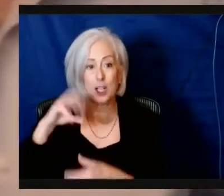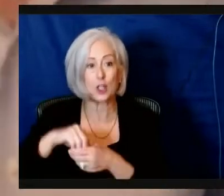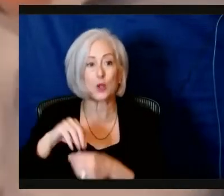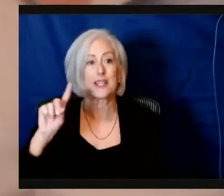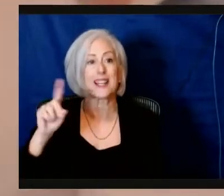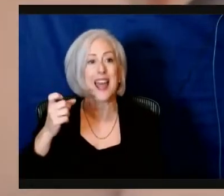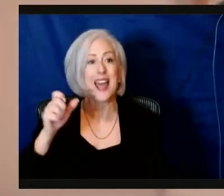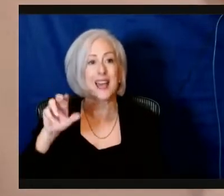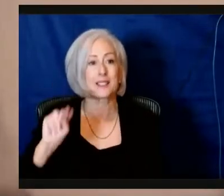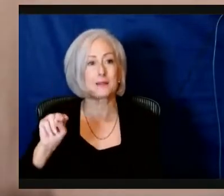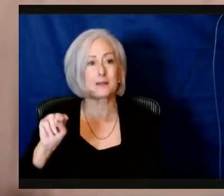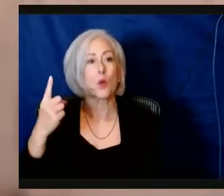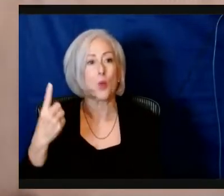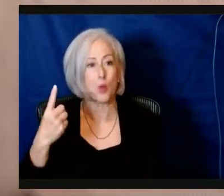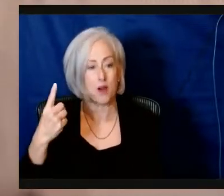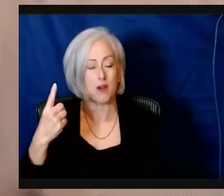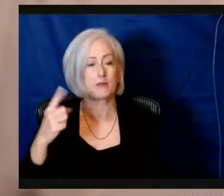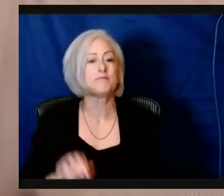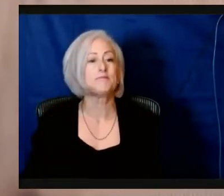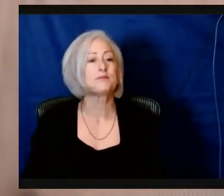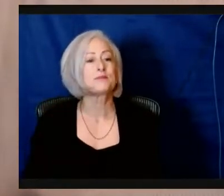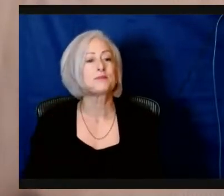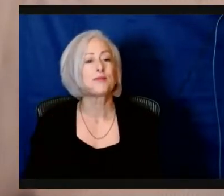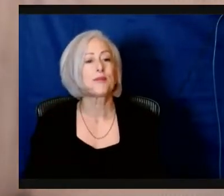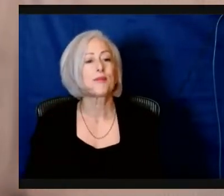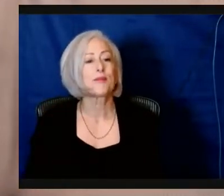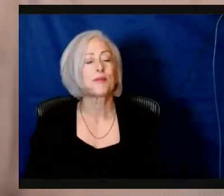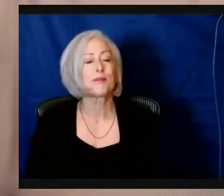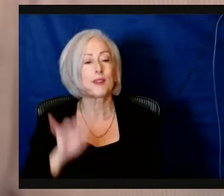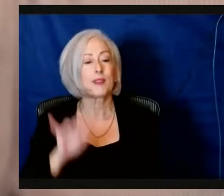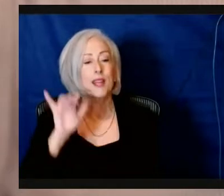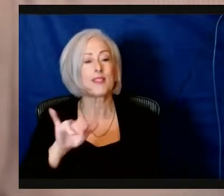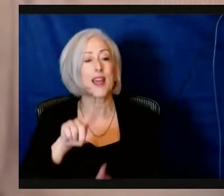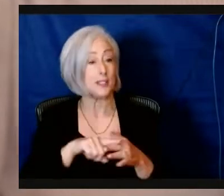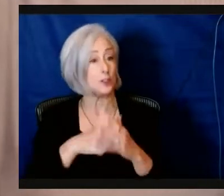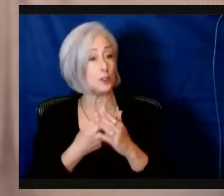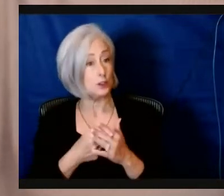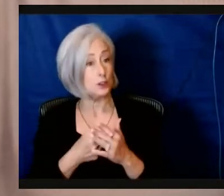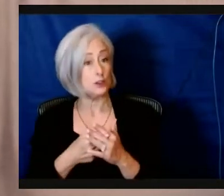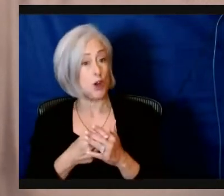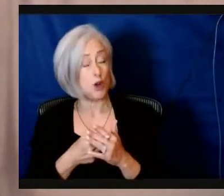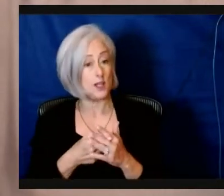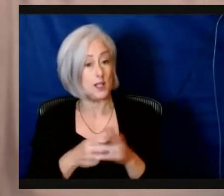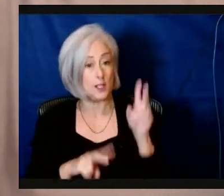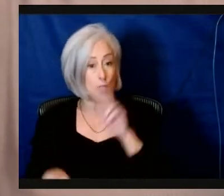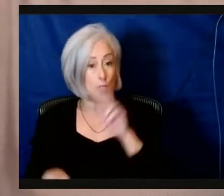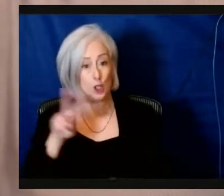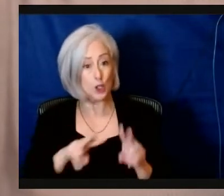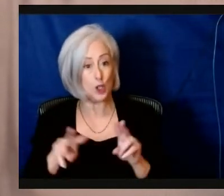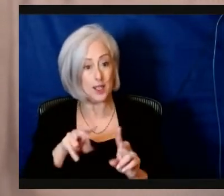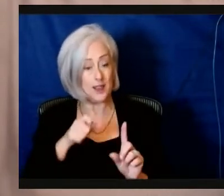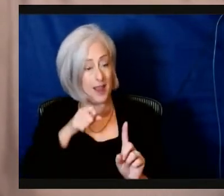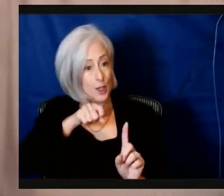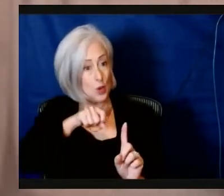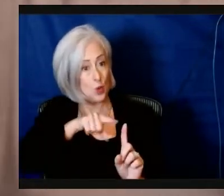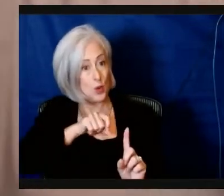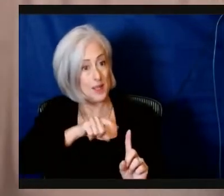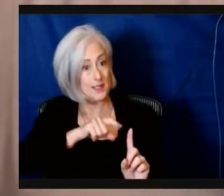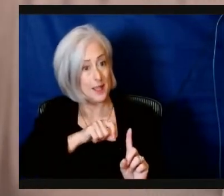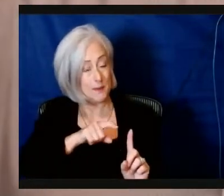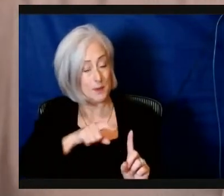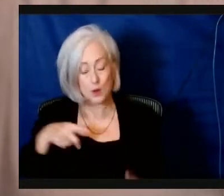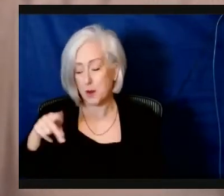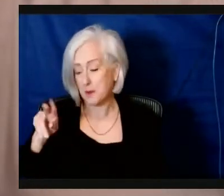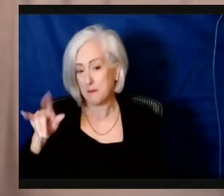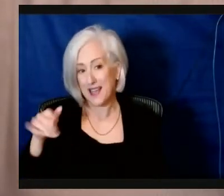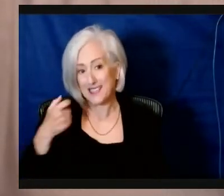So this started when we were looking at the receptors that Patsy described earlier. These